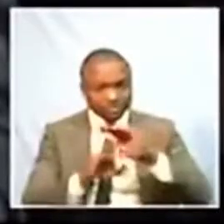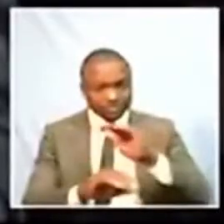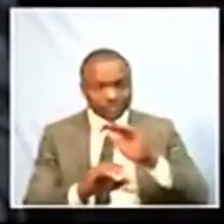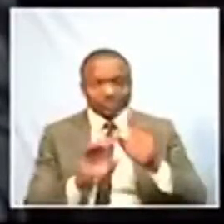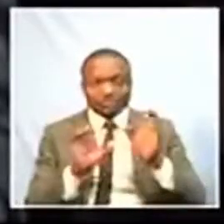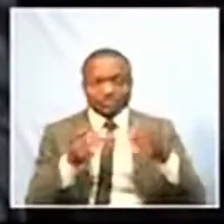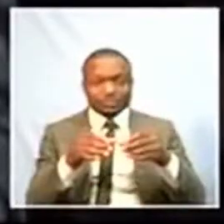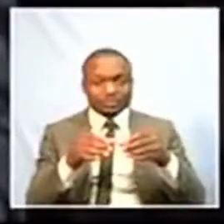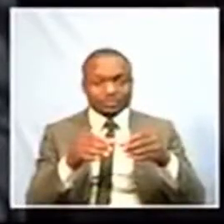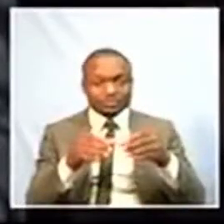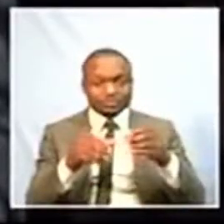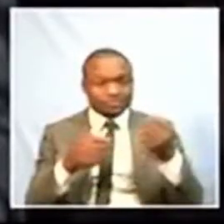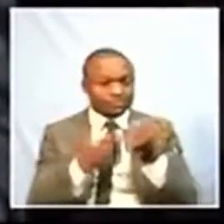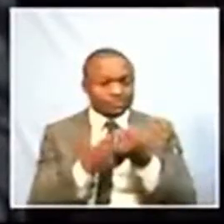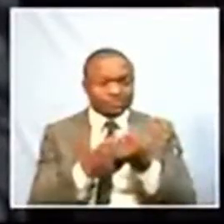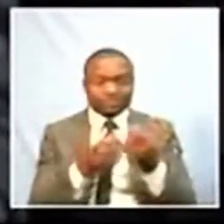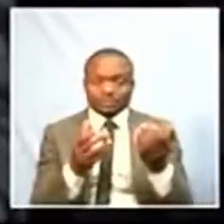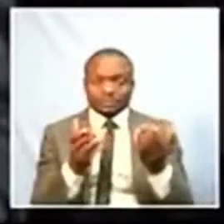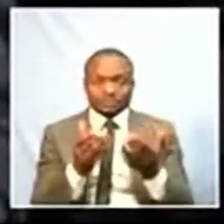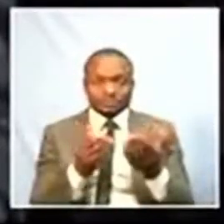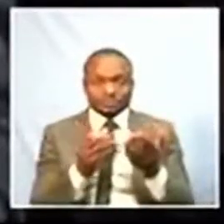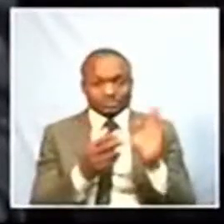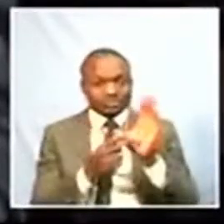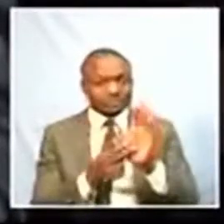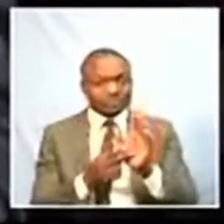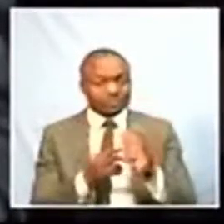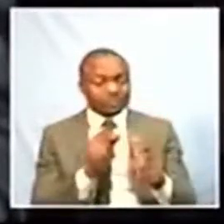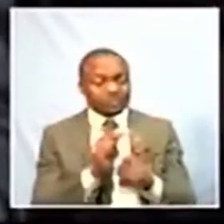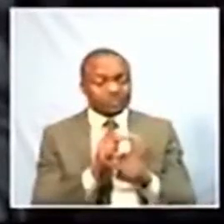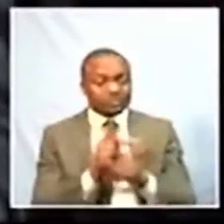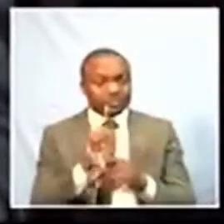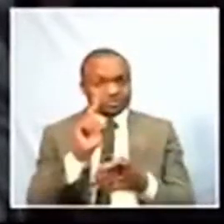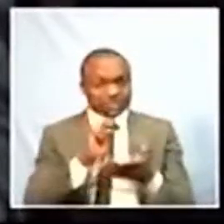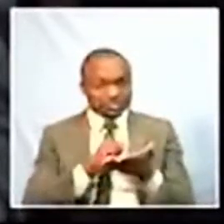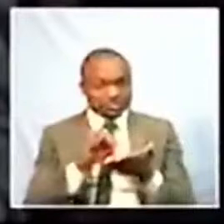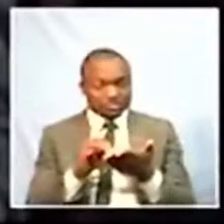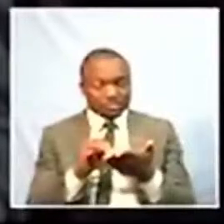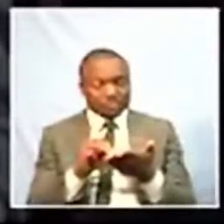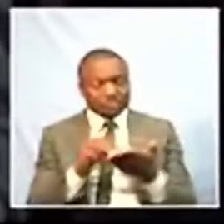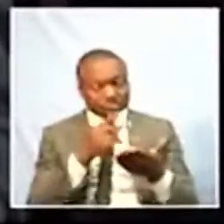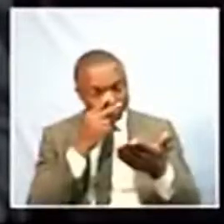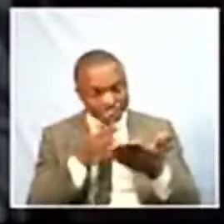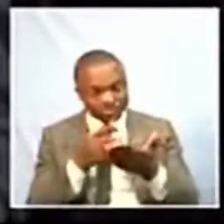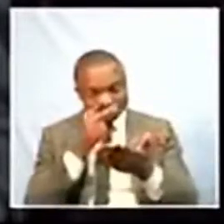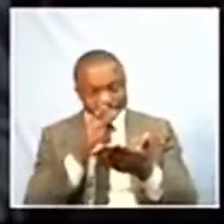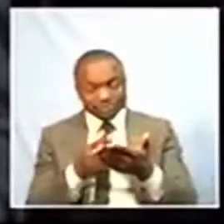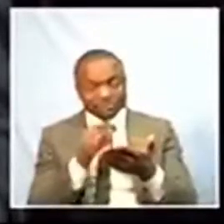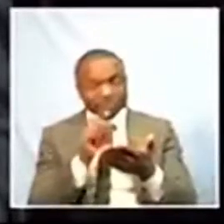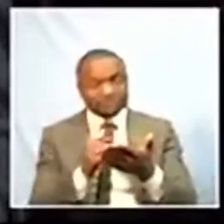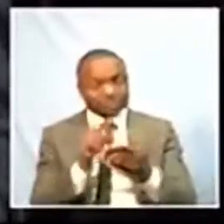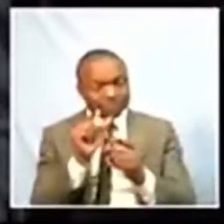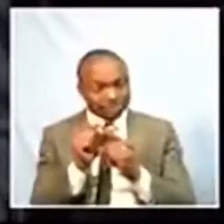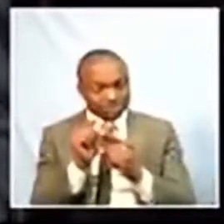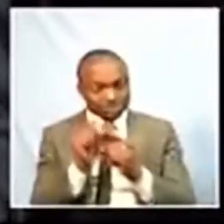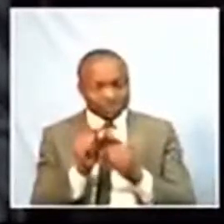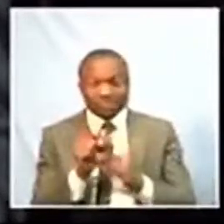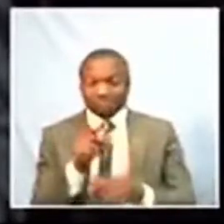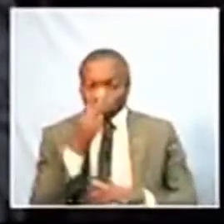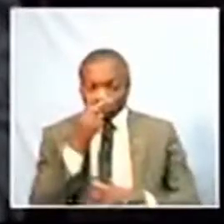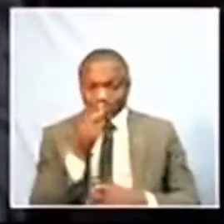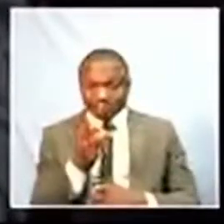there is no funding which is sure that the reserve of that 1 million is still there, because when I had analyzed the analysis was in December. You